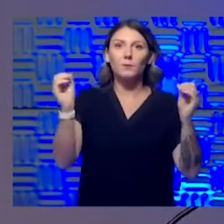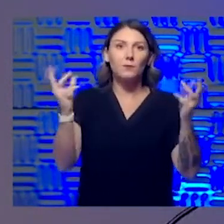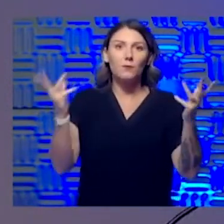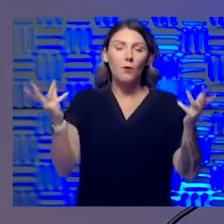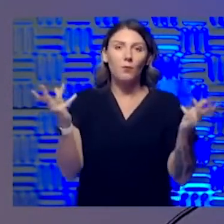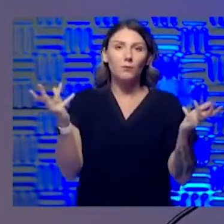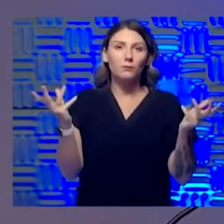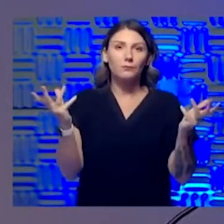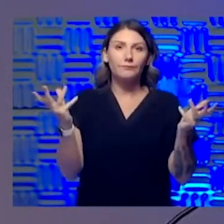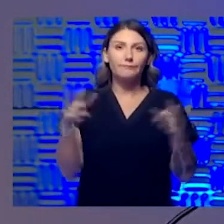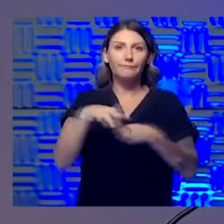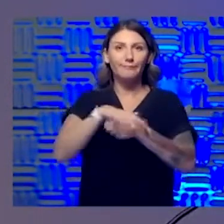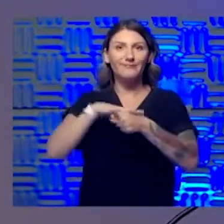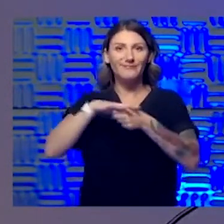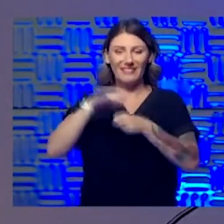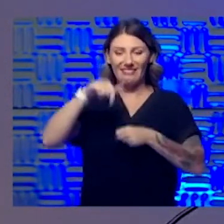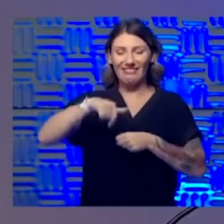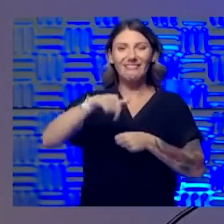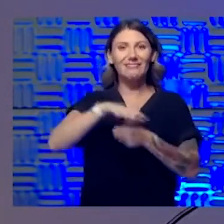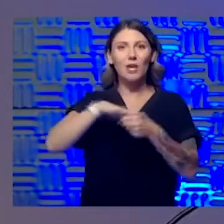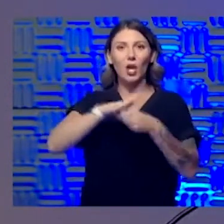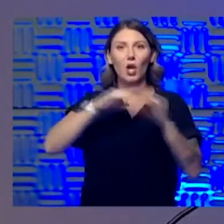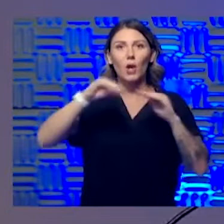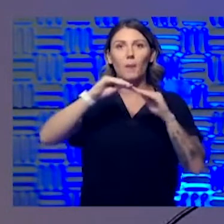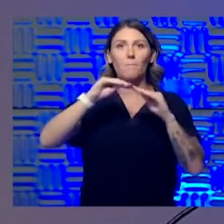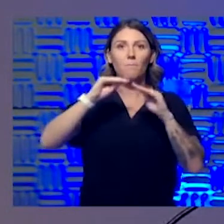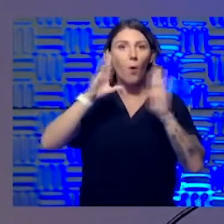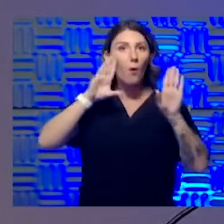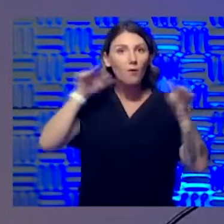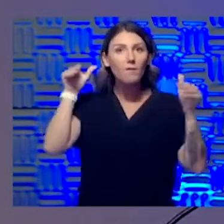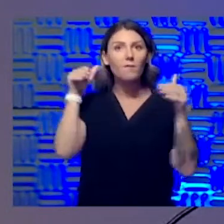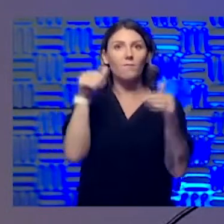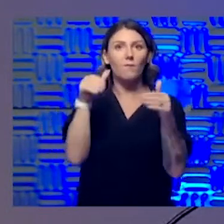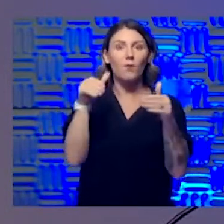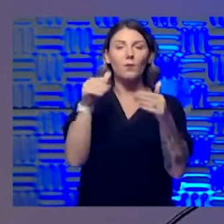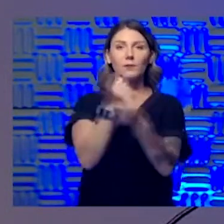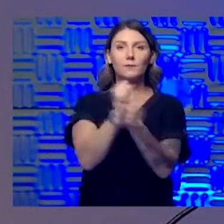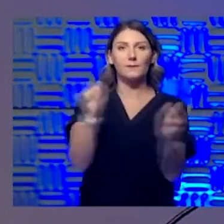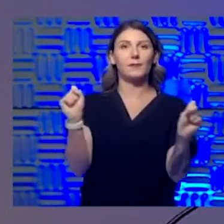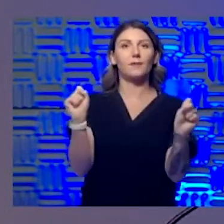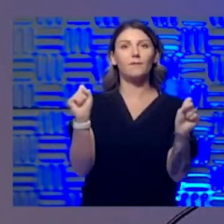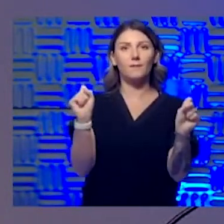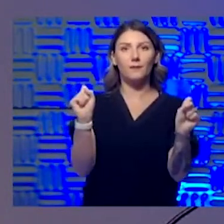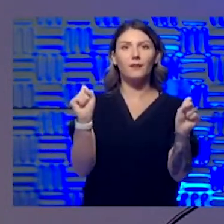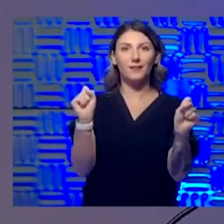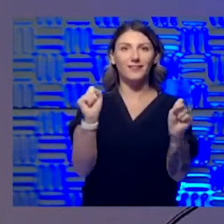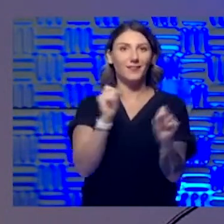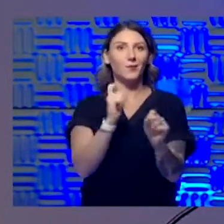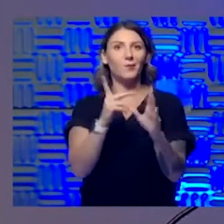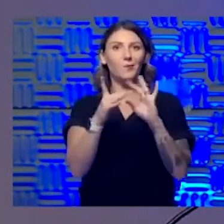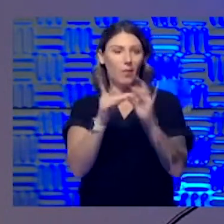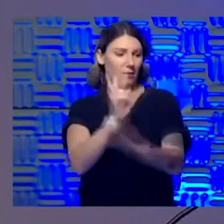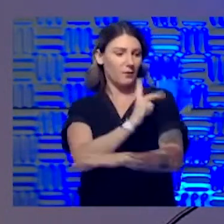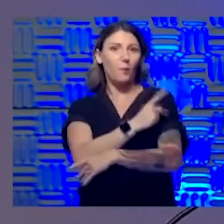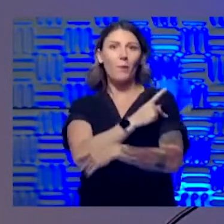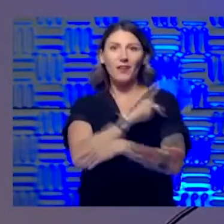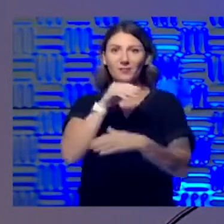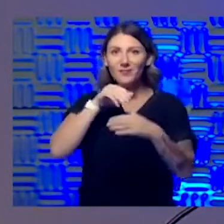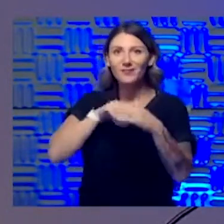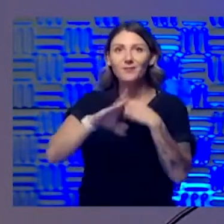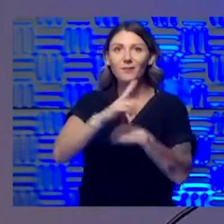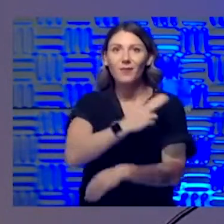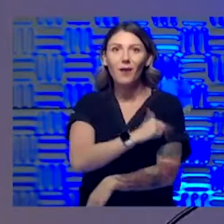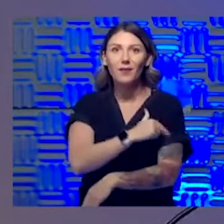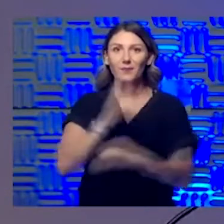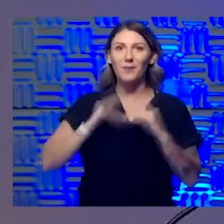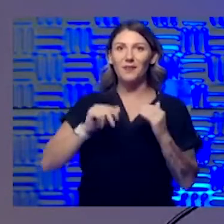this area, that is more focused on the safety of the patients coming in than this